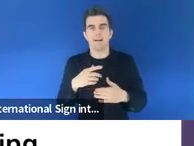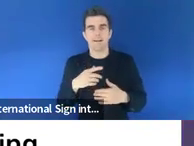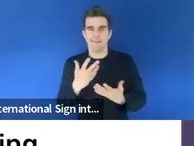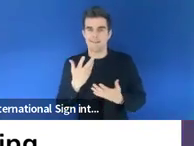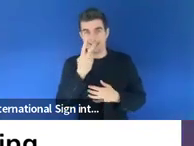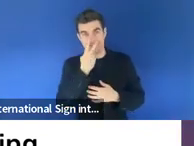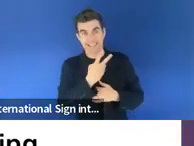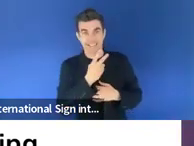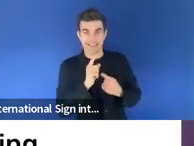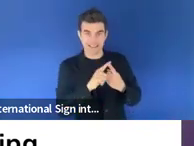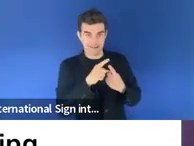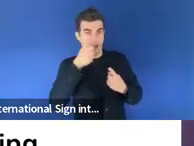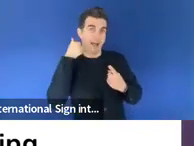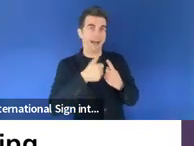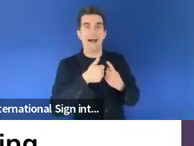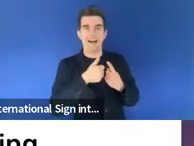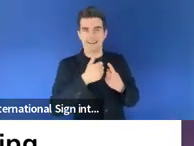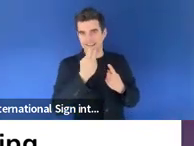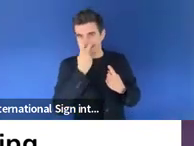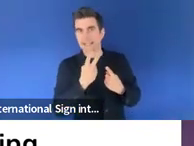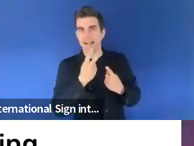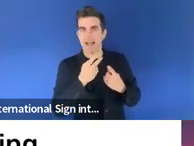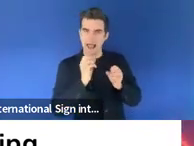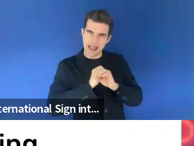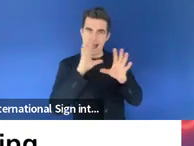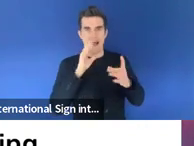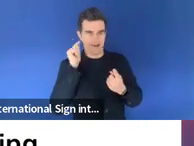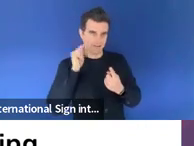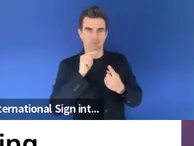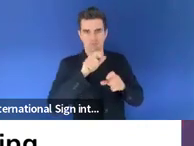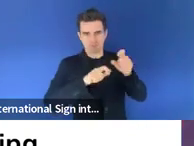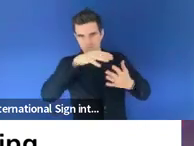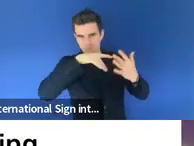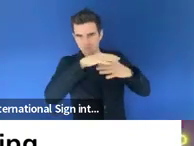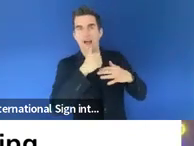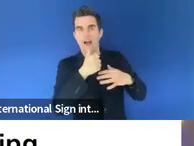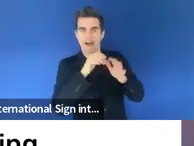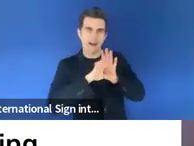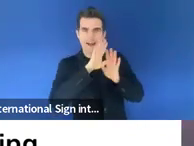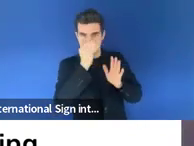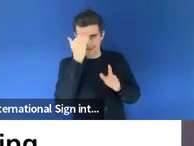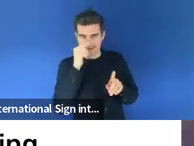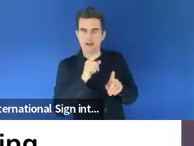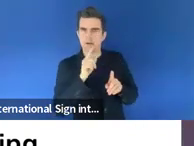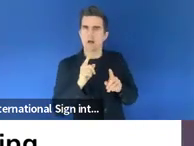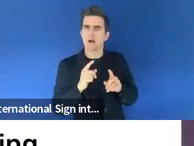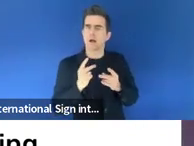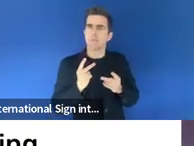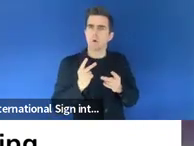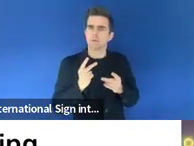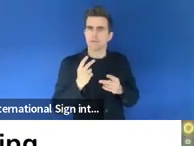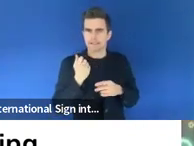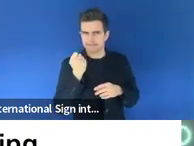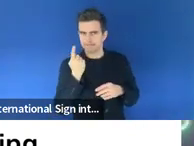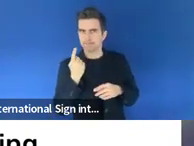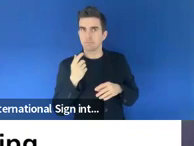can create a ripple effect. So when I'm hired to go to a conference and speak, the attendees at the conference